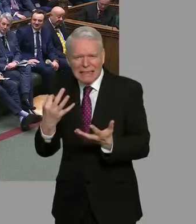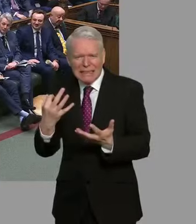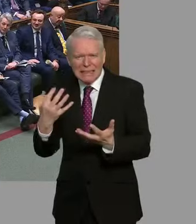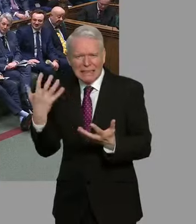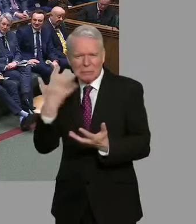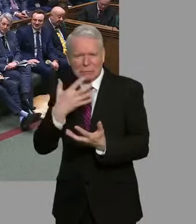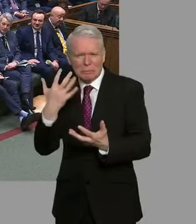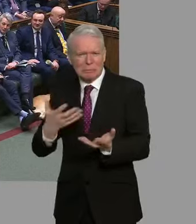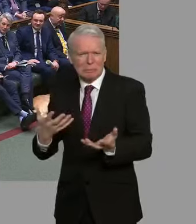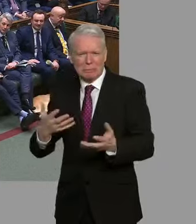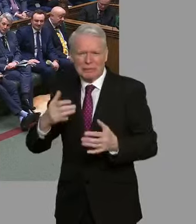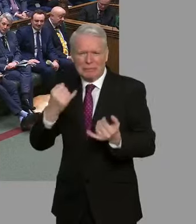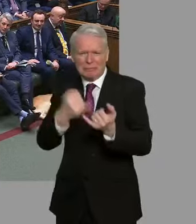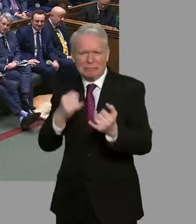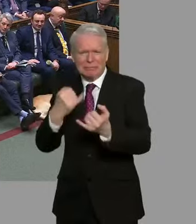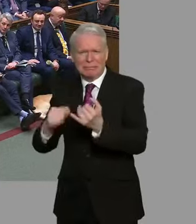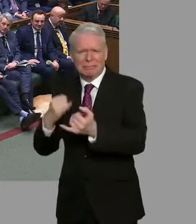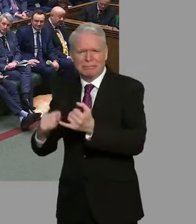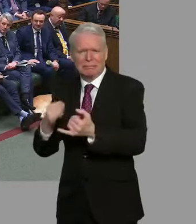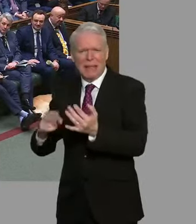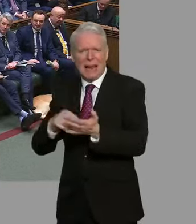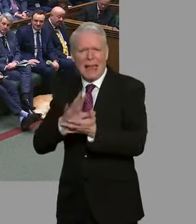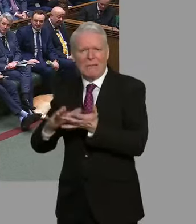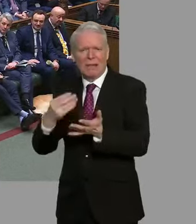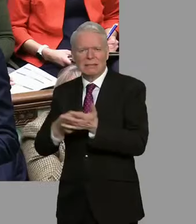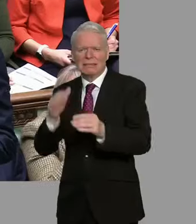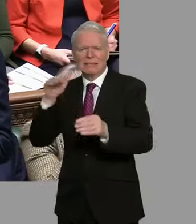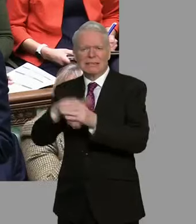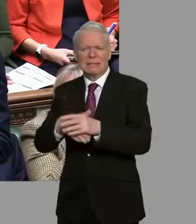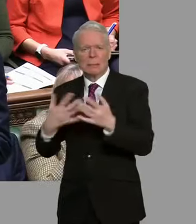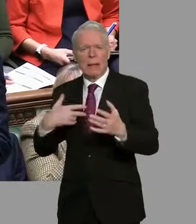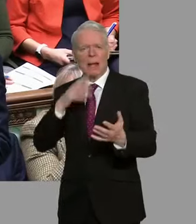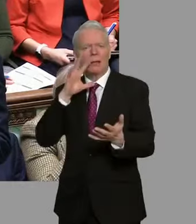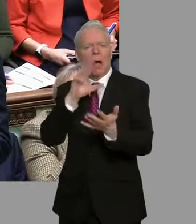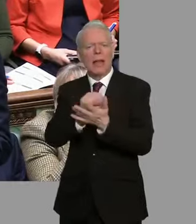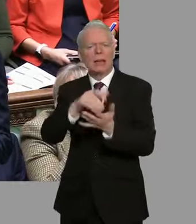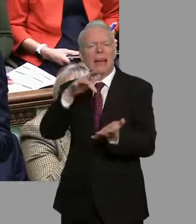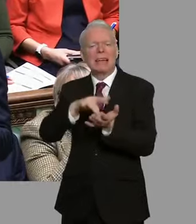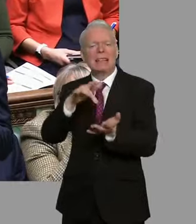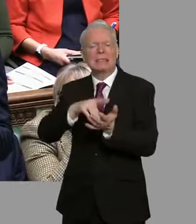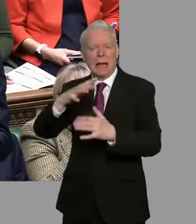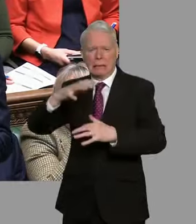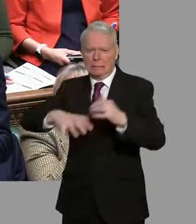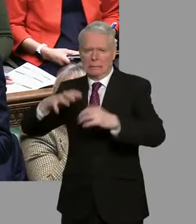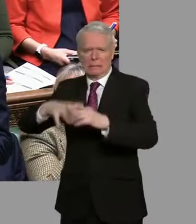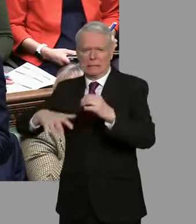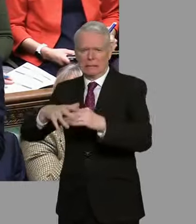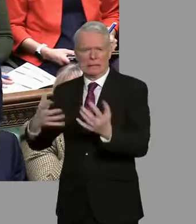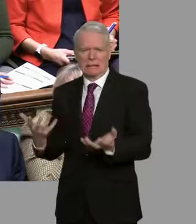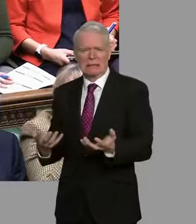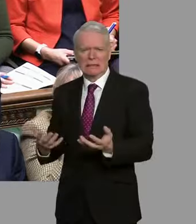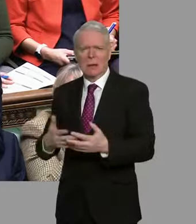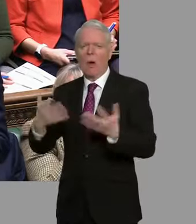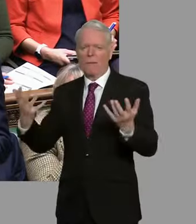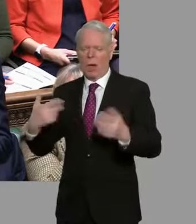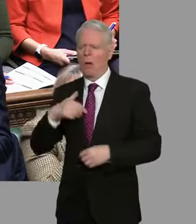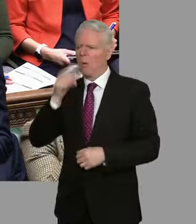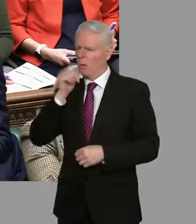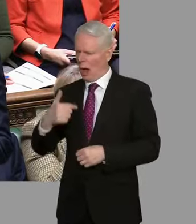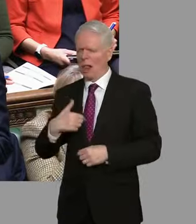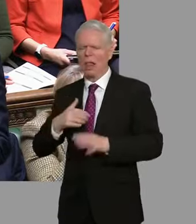Thank you, Mr. Speaker. And can I echo the words of the Prime Minister about President Trump and hope both his team and the team